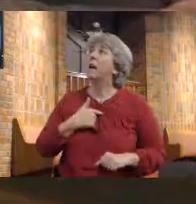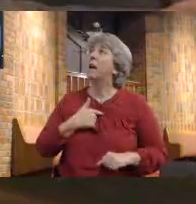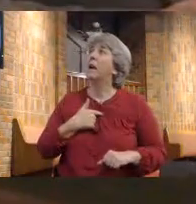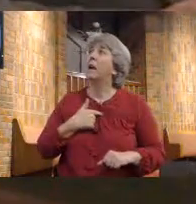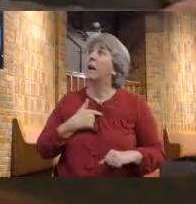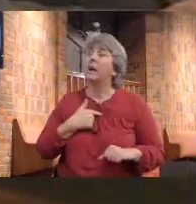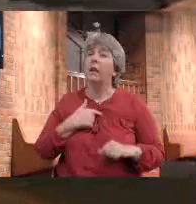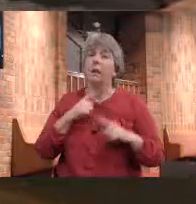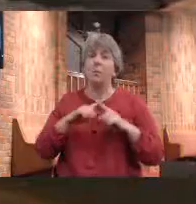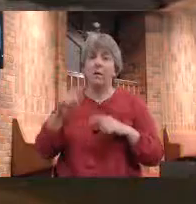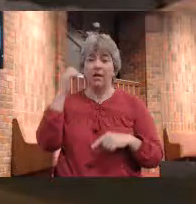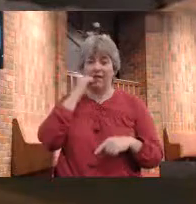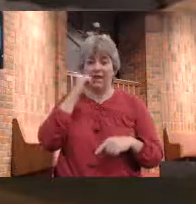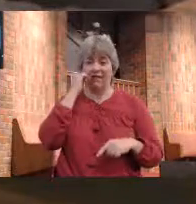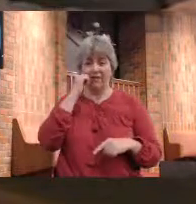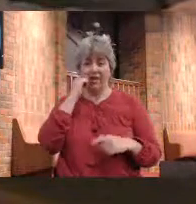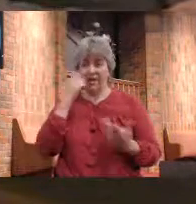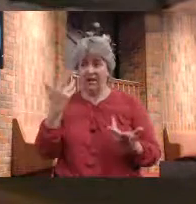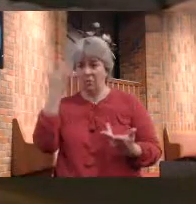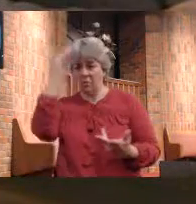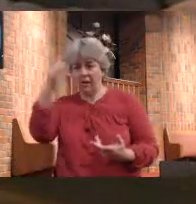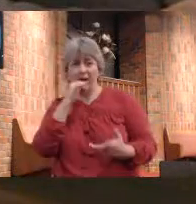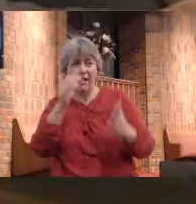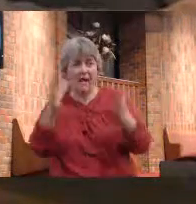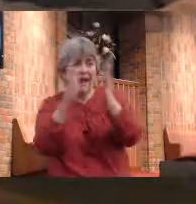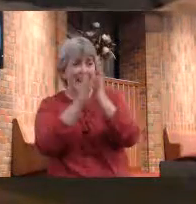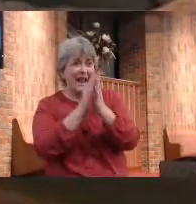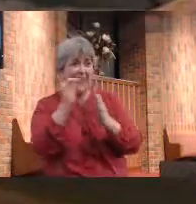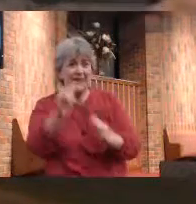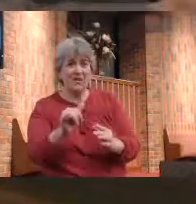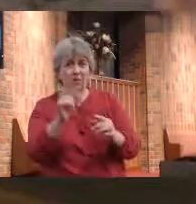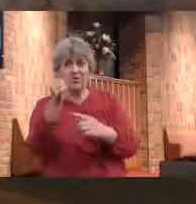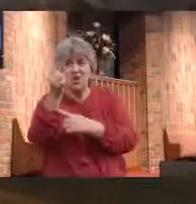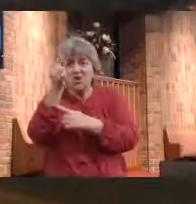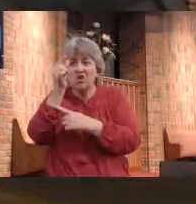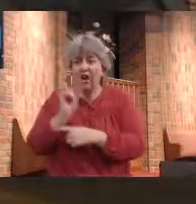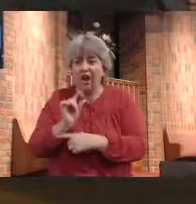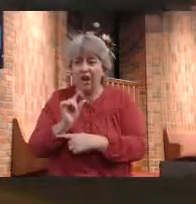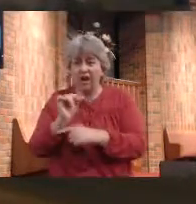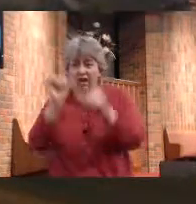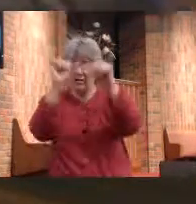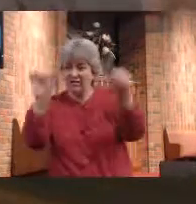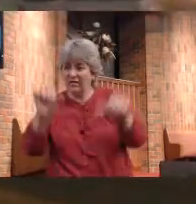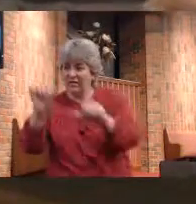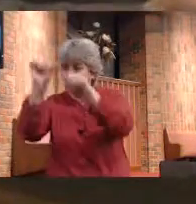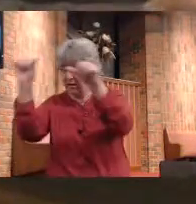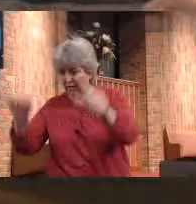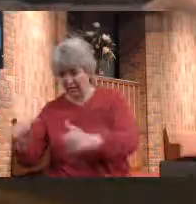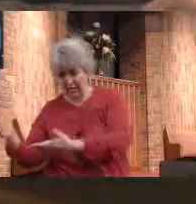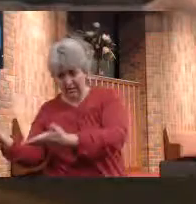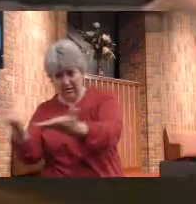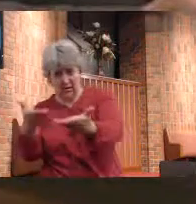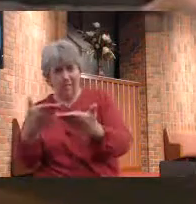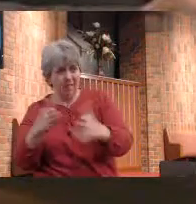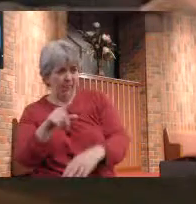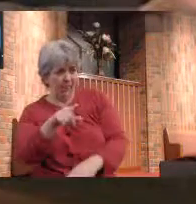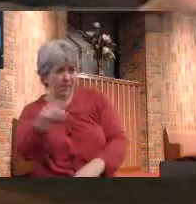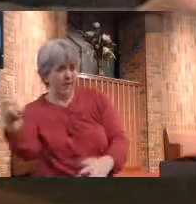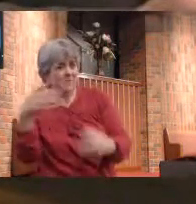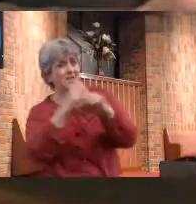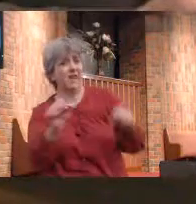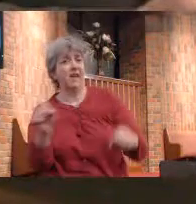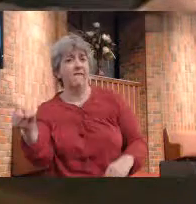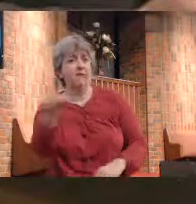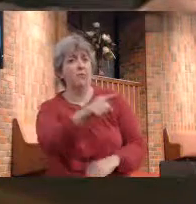But where are your gods that you have made for yourselves? Let them arise if they can save you in the time of